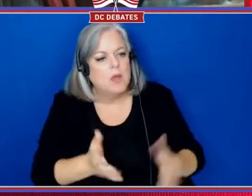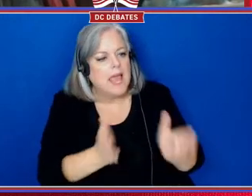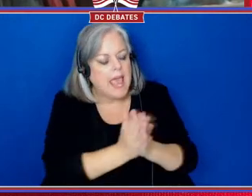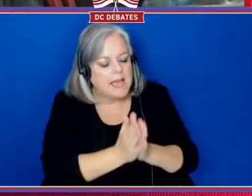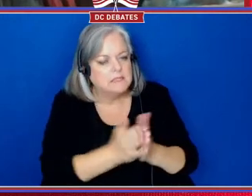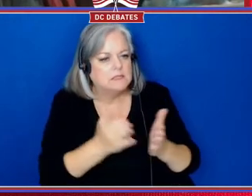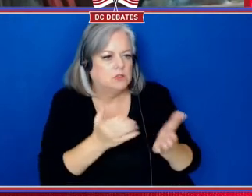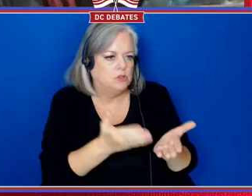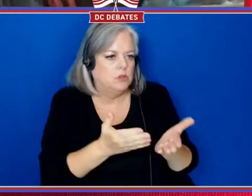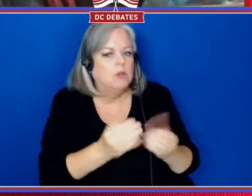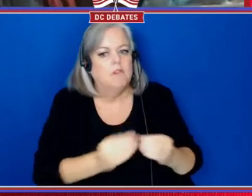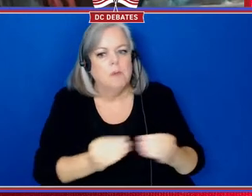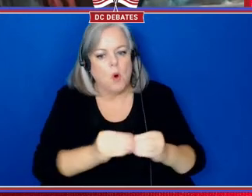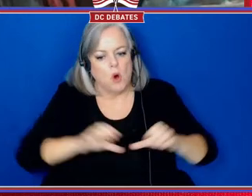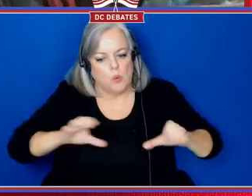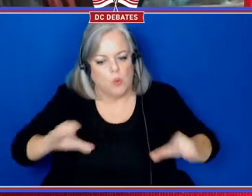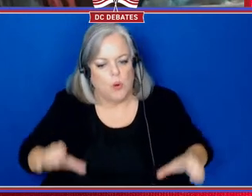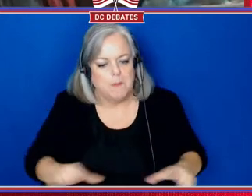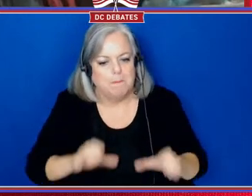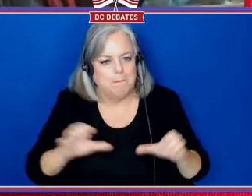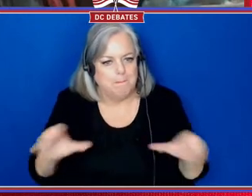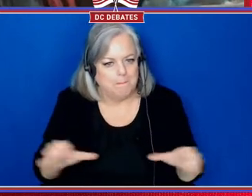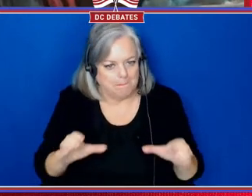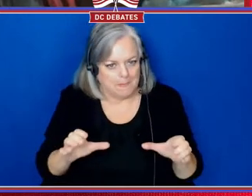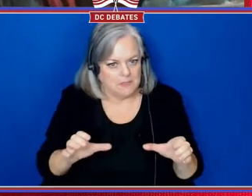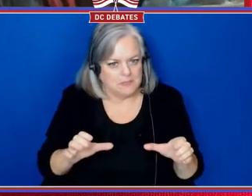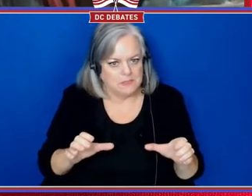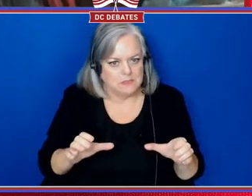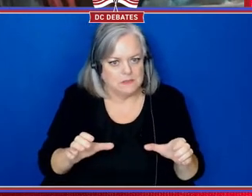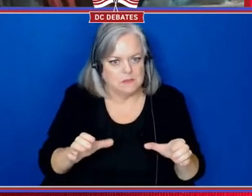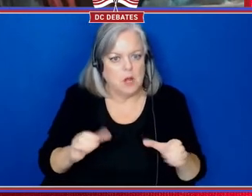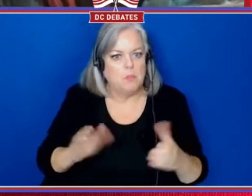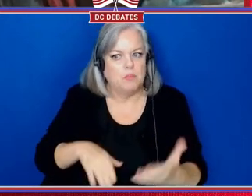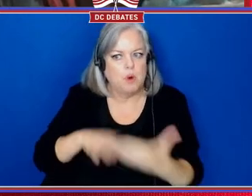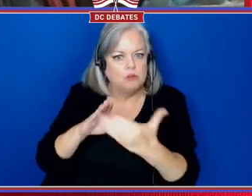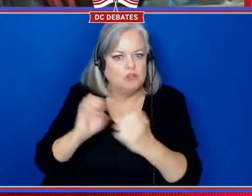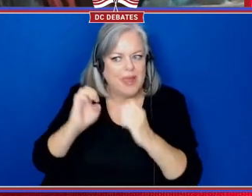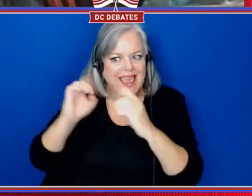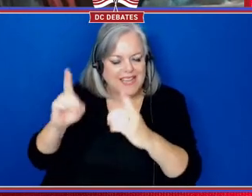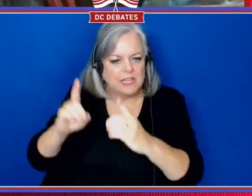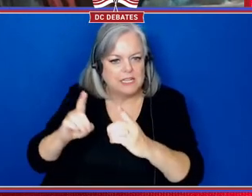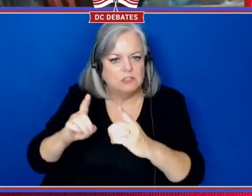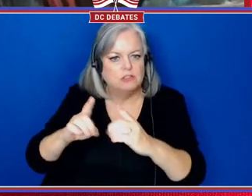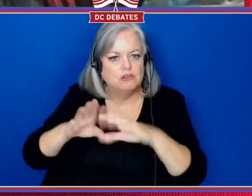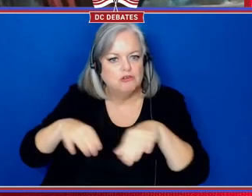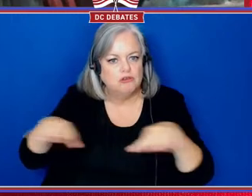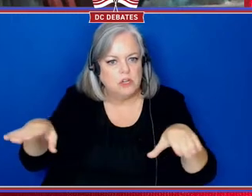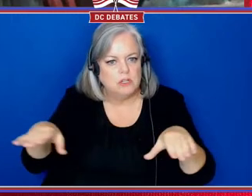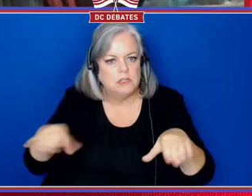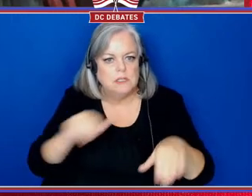more robust approach to educating our children and showing they can have not just jobs, but careers and business ownership in the District of Columbia.